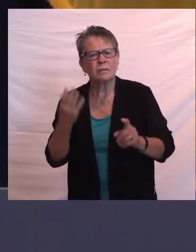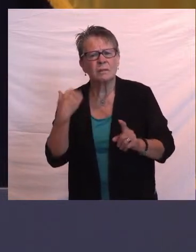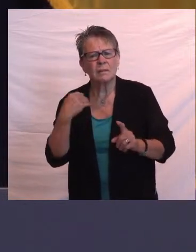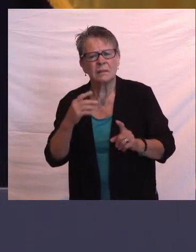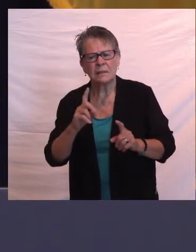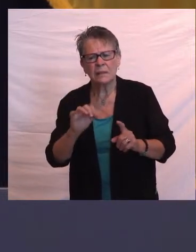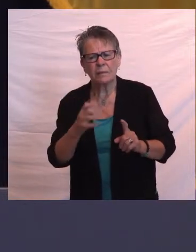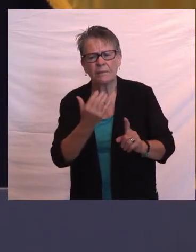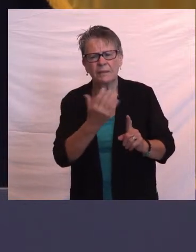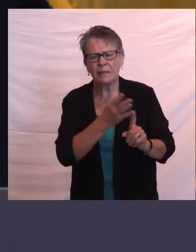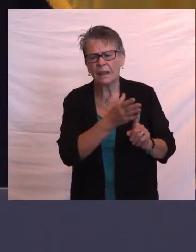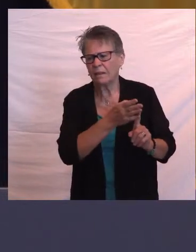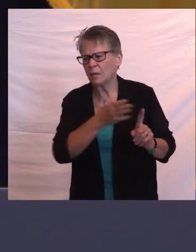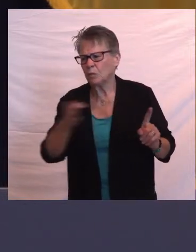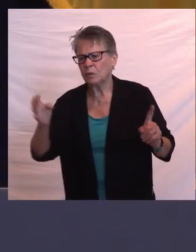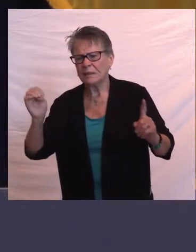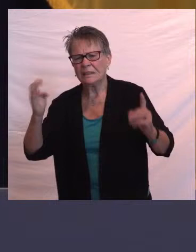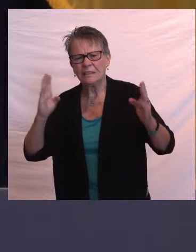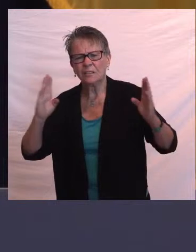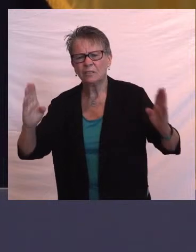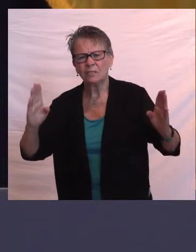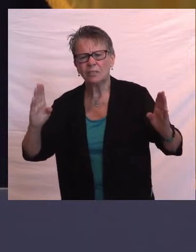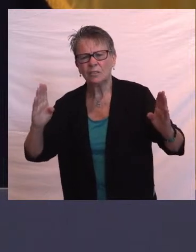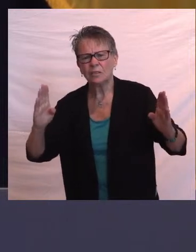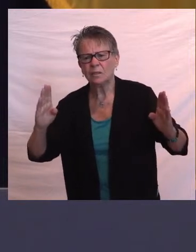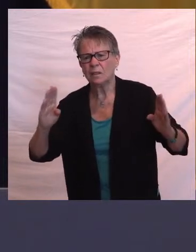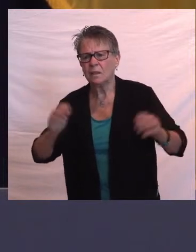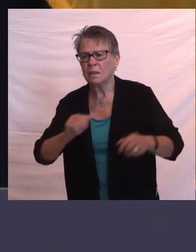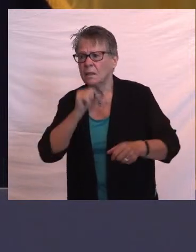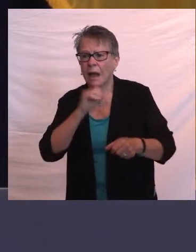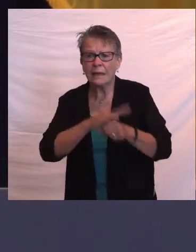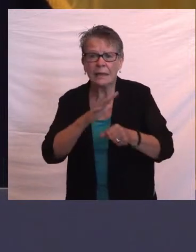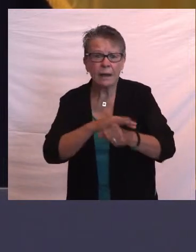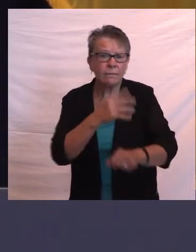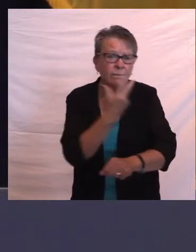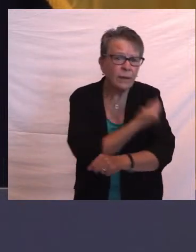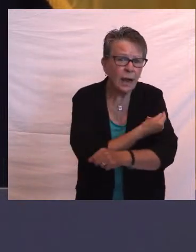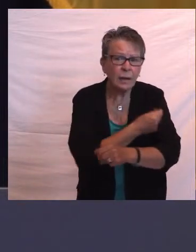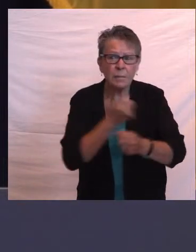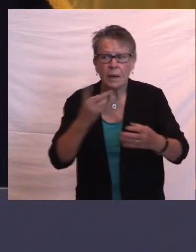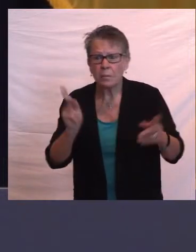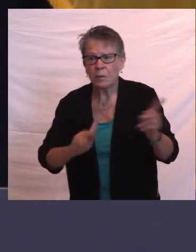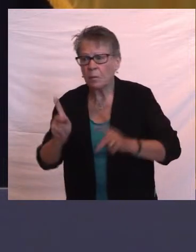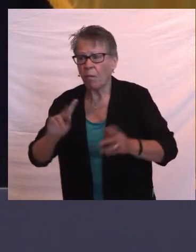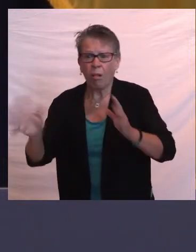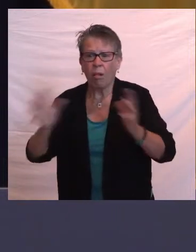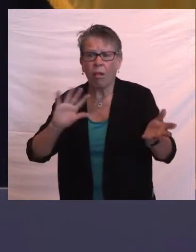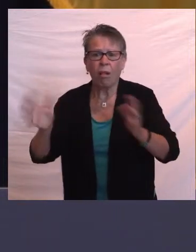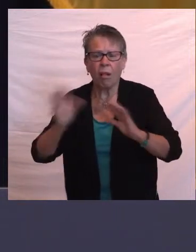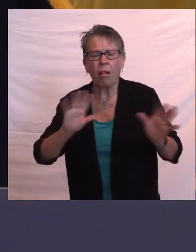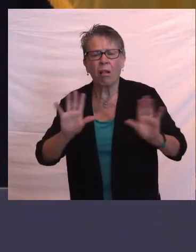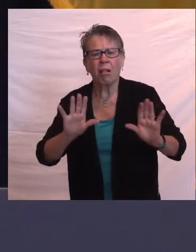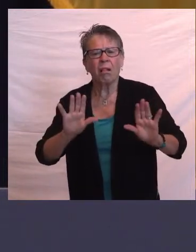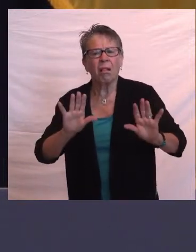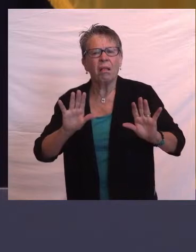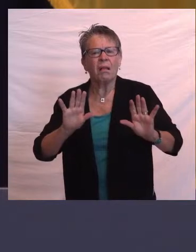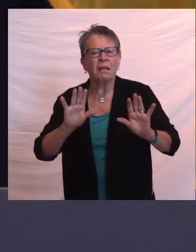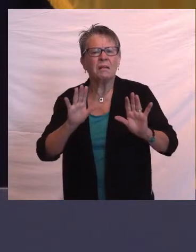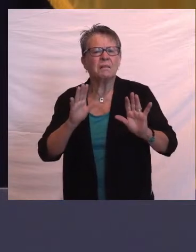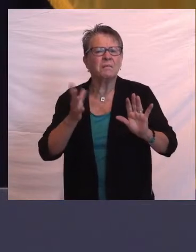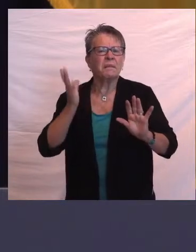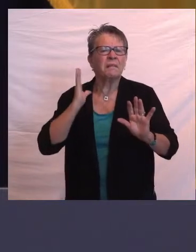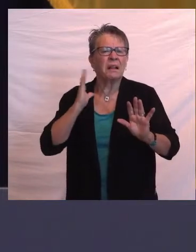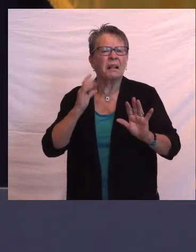had a huge amount of supply-demand imbalances. And my guess tells me we'll have some of that, but not remotely at the